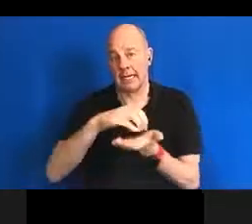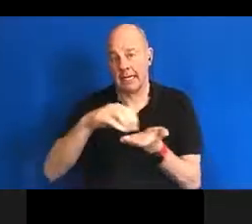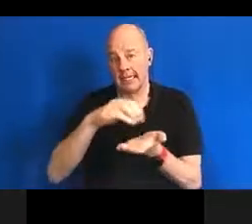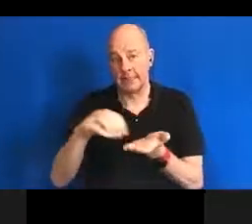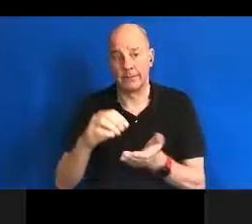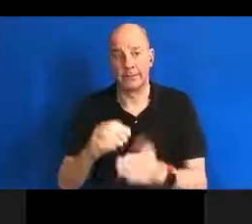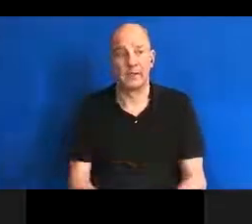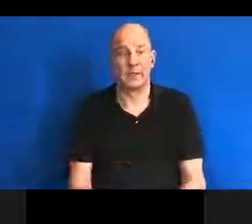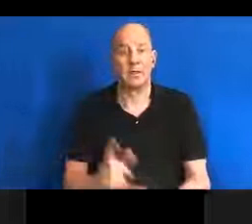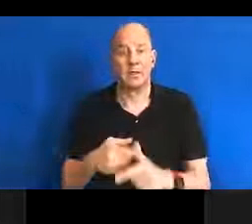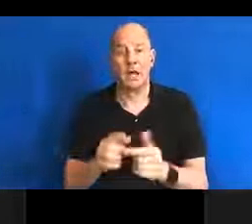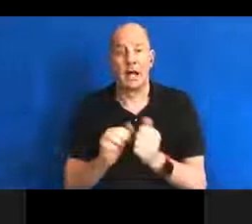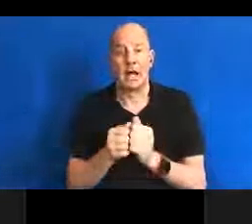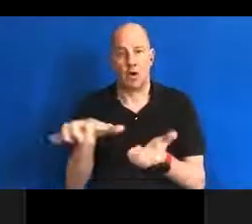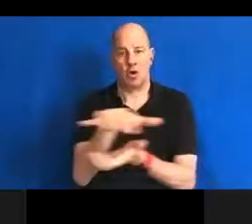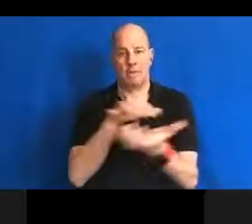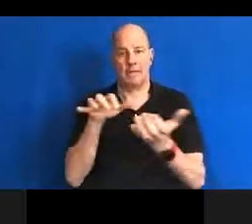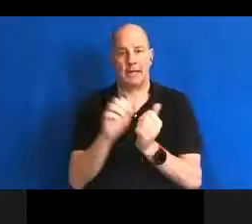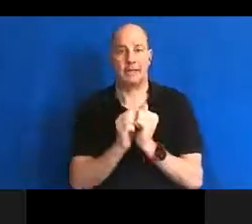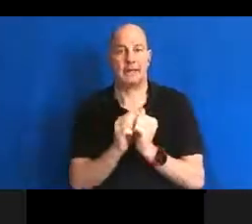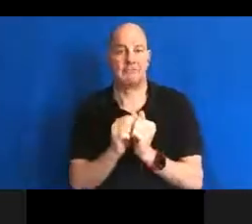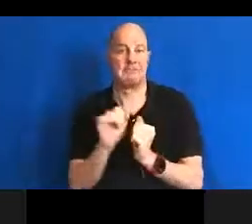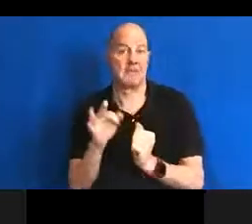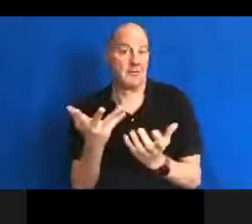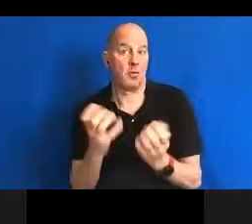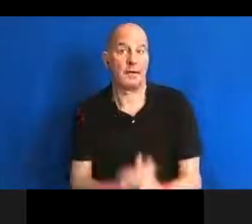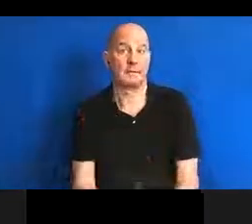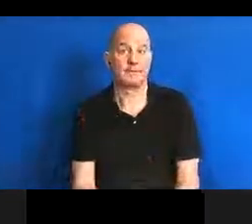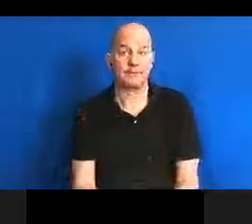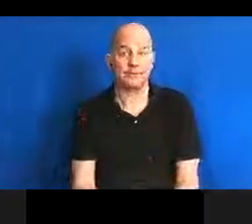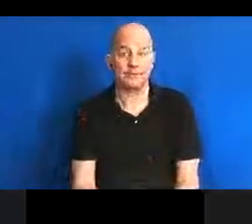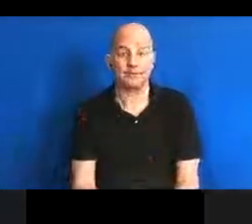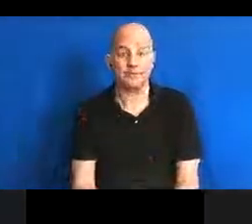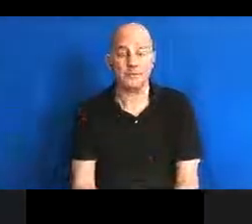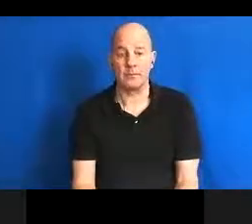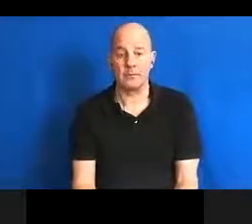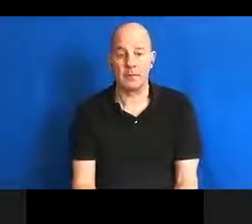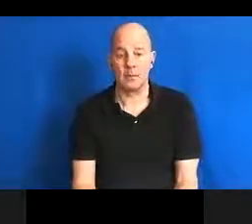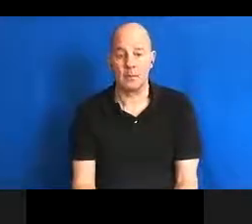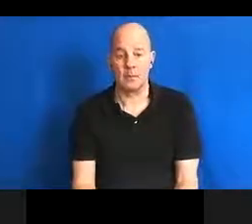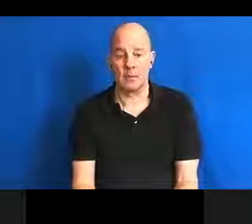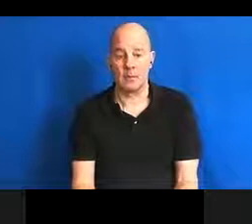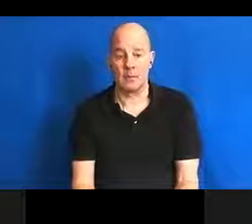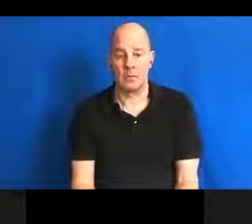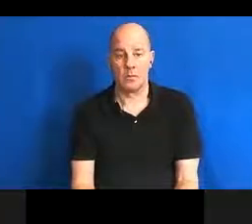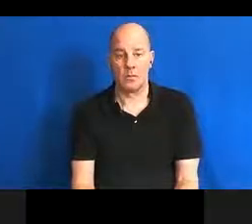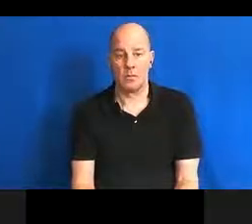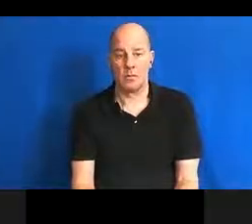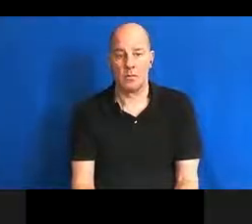then how to mix them if you'd like. And so I think you have to hit the button one more time.